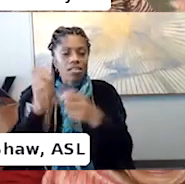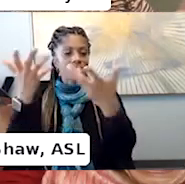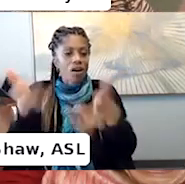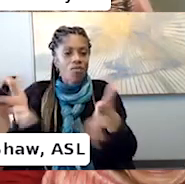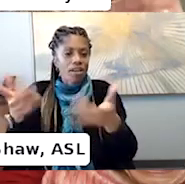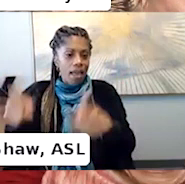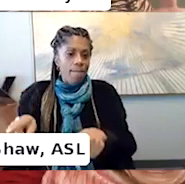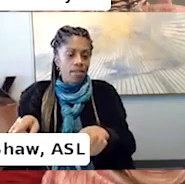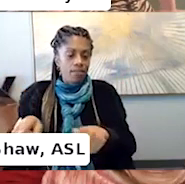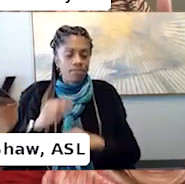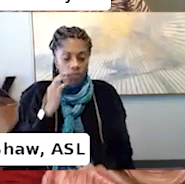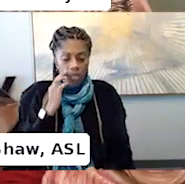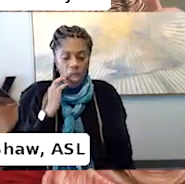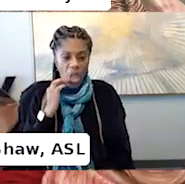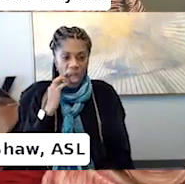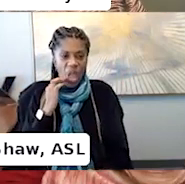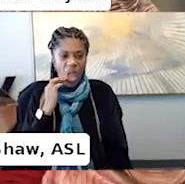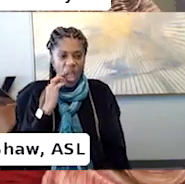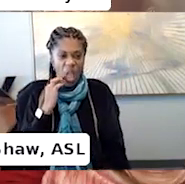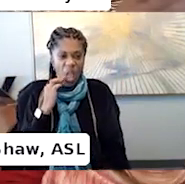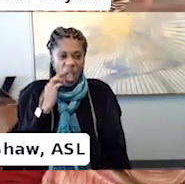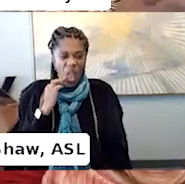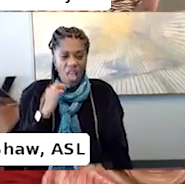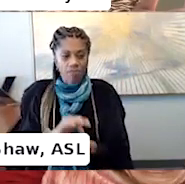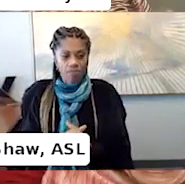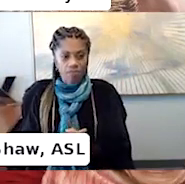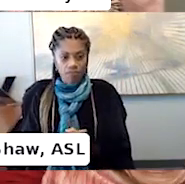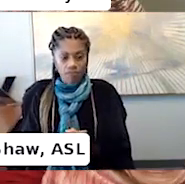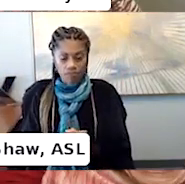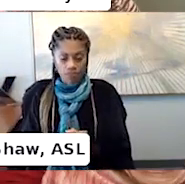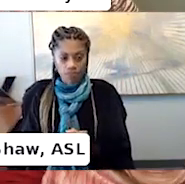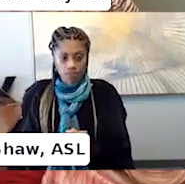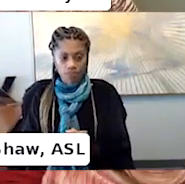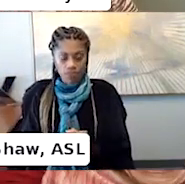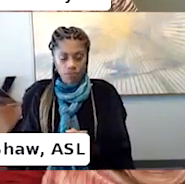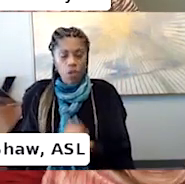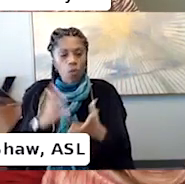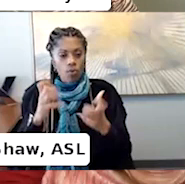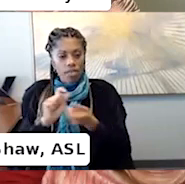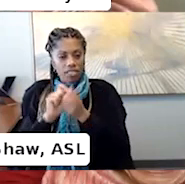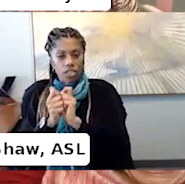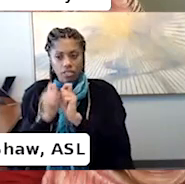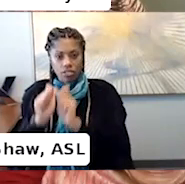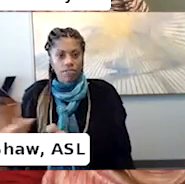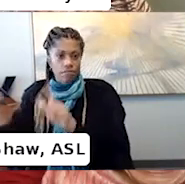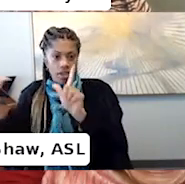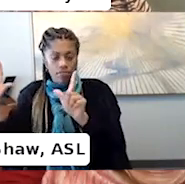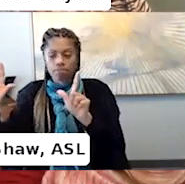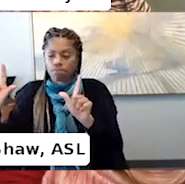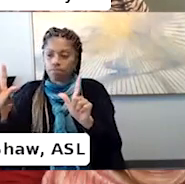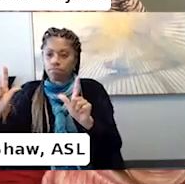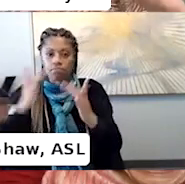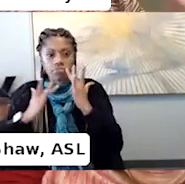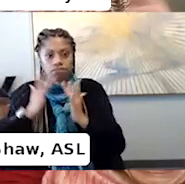be a catalyst within these spaces of going from deficit framing to asset framing. When we talk about